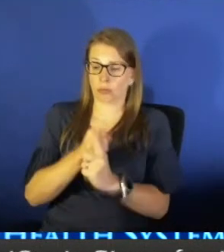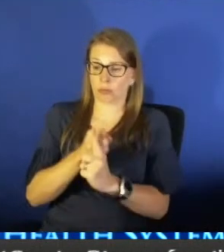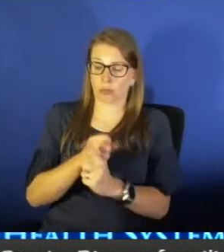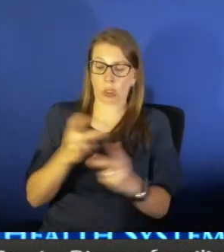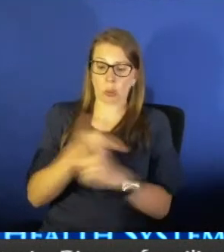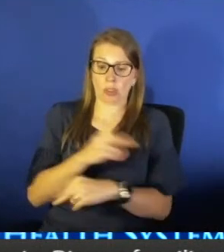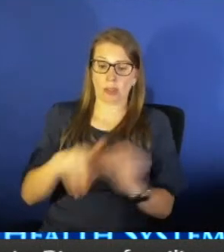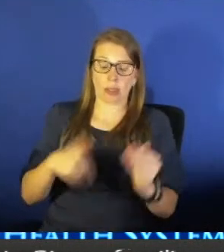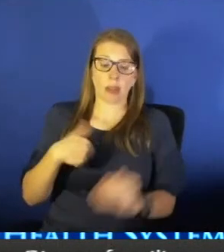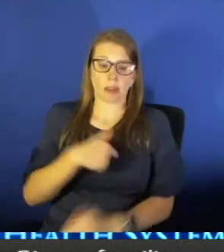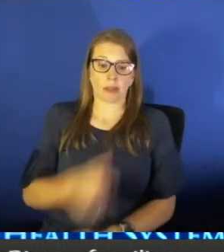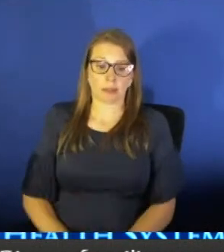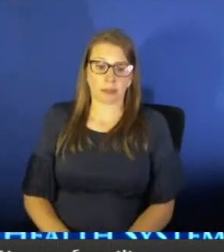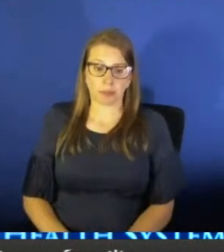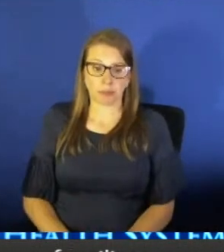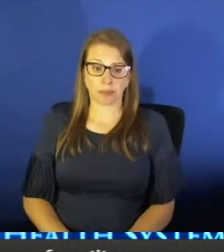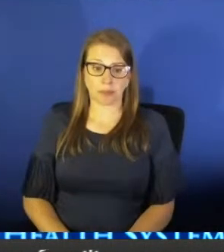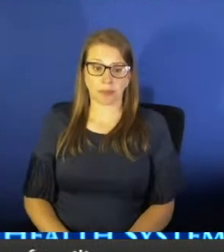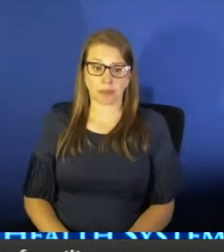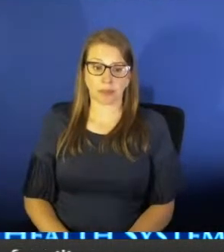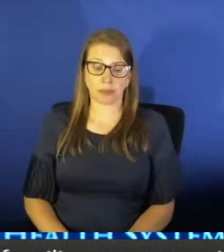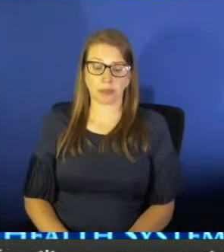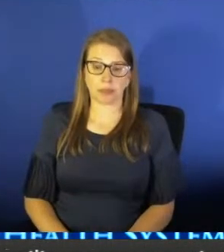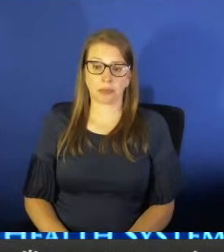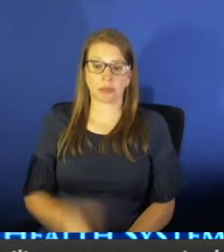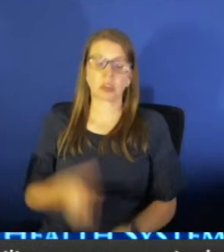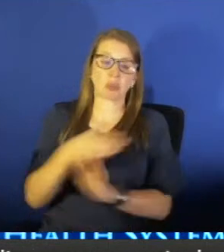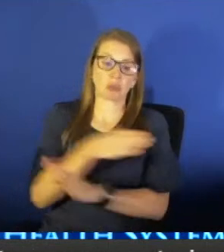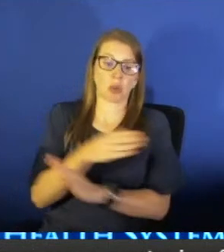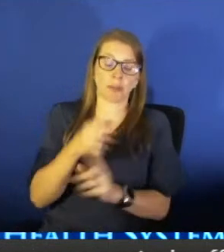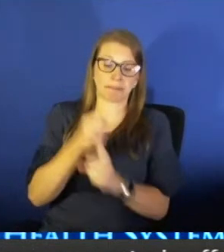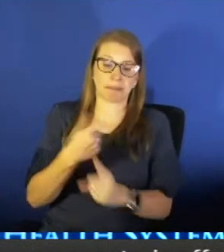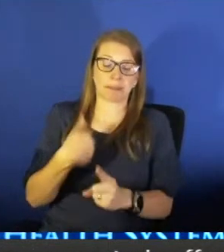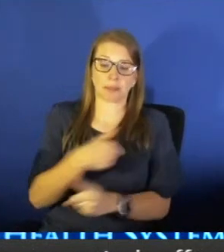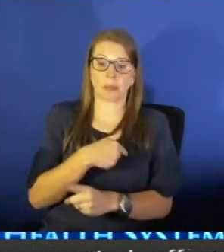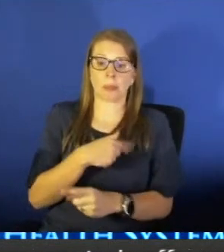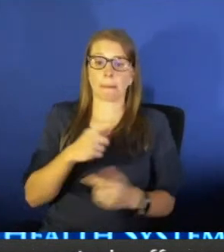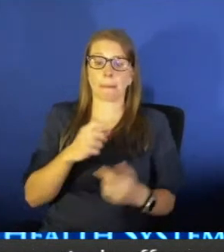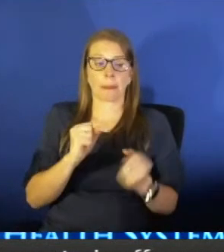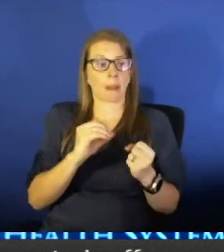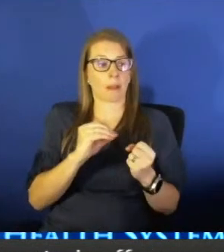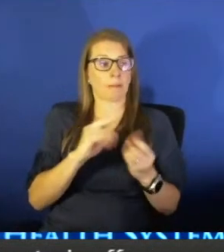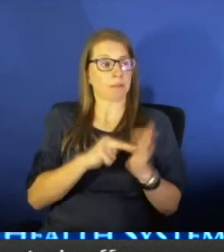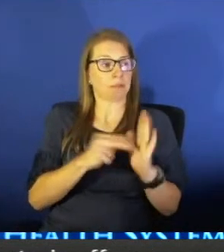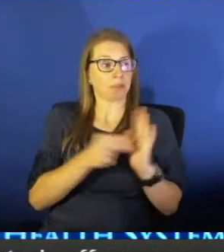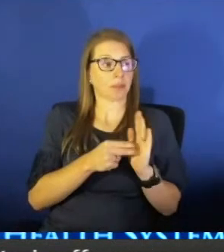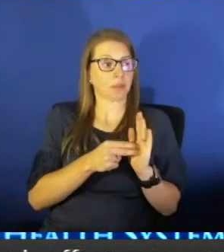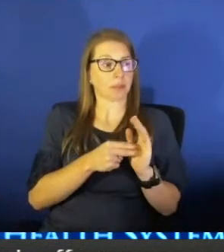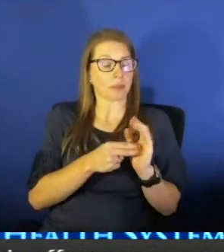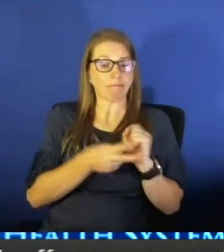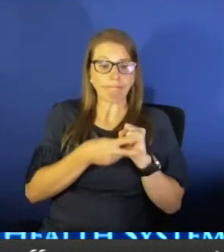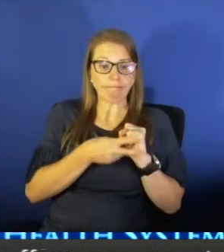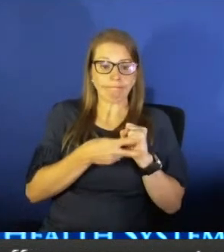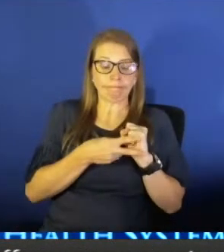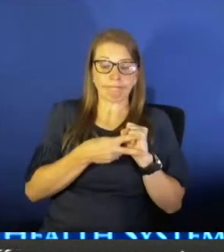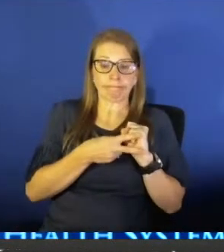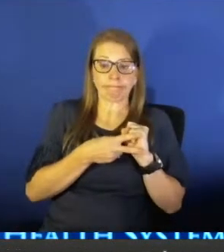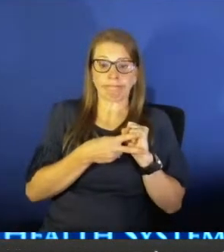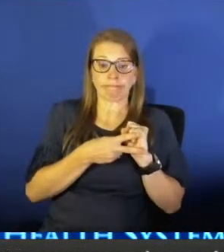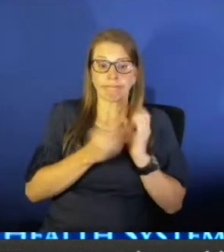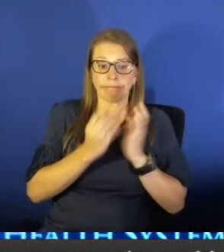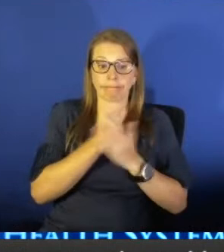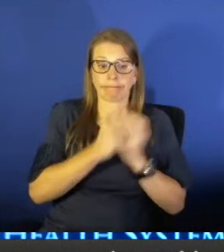so. We made the decision at that time. We ramped up our inventory and we kind of initiated protocols.